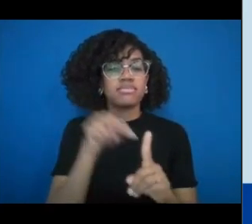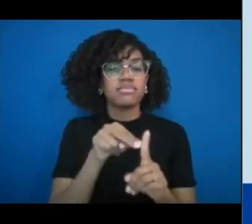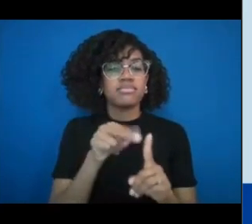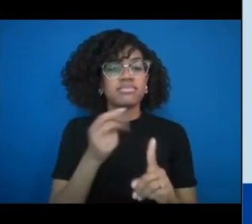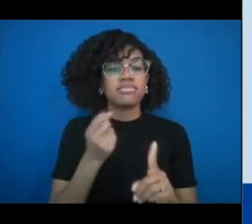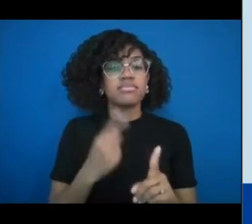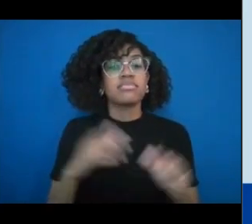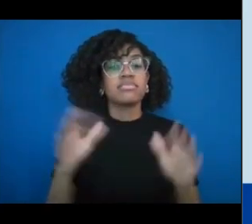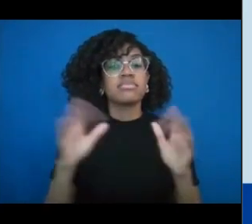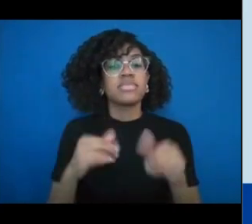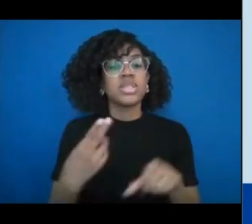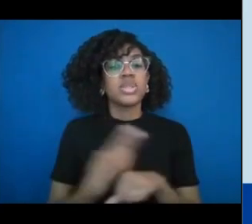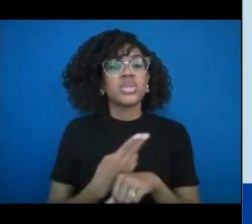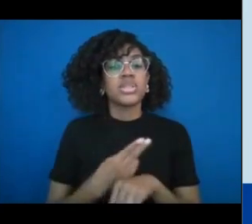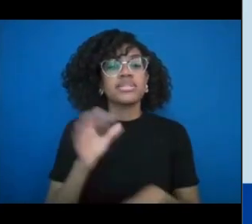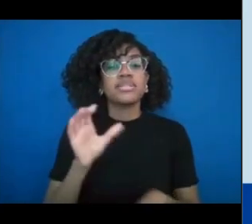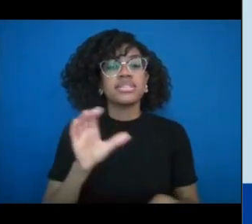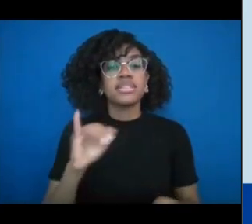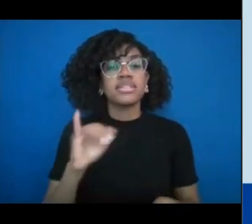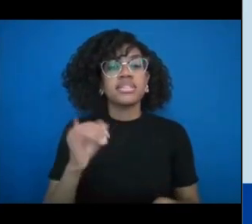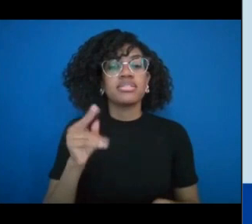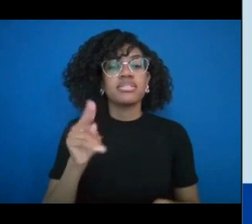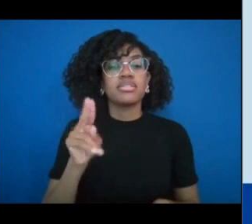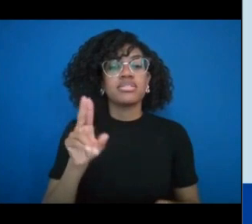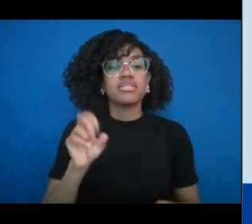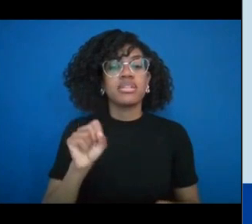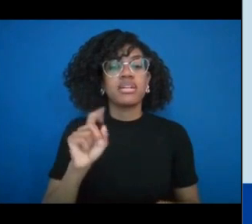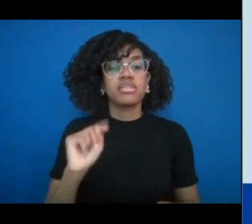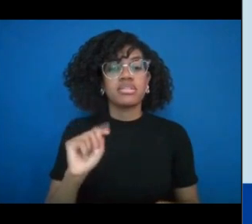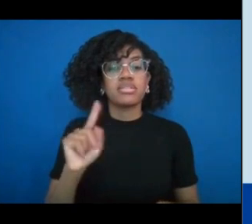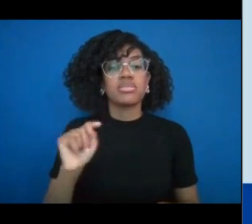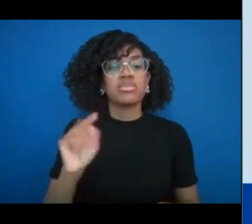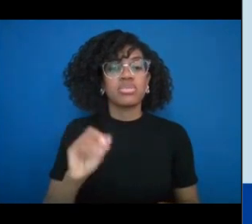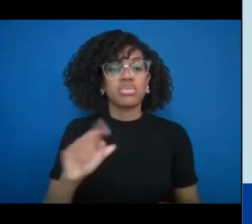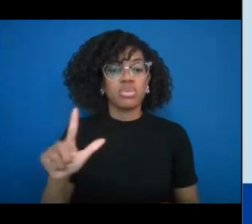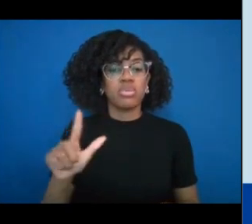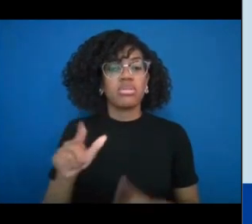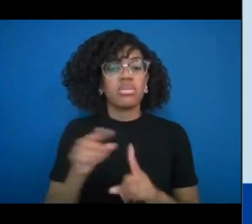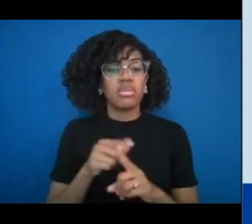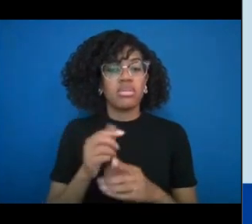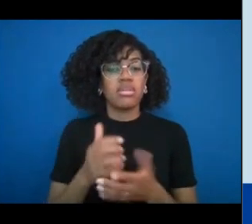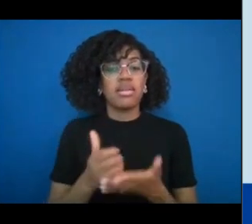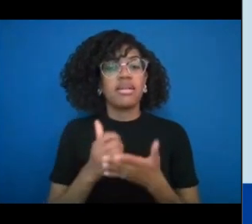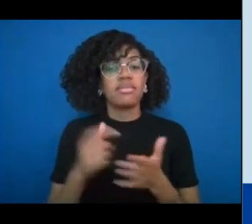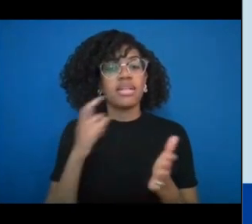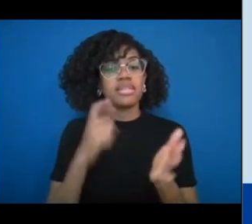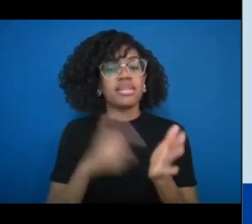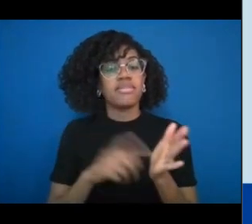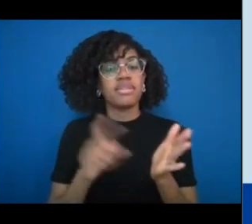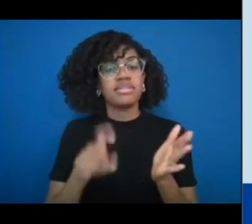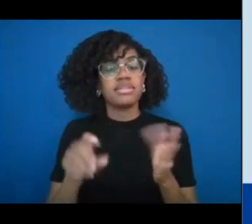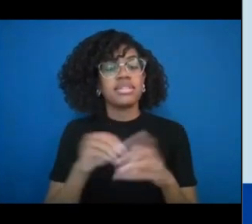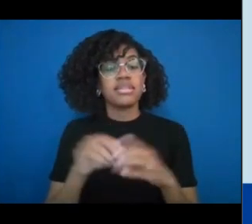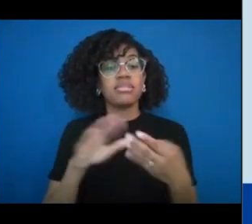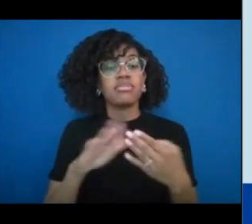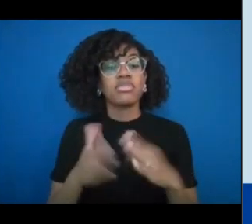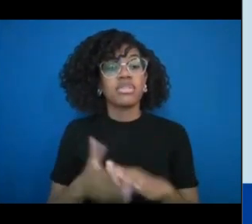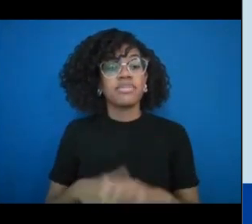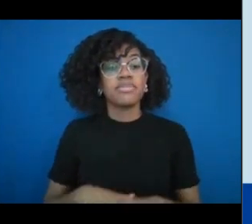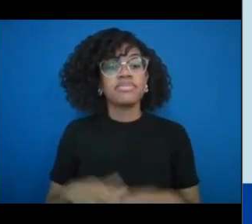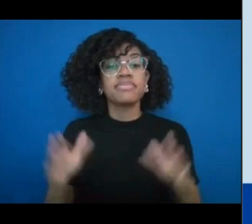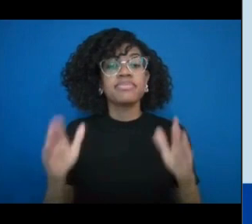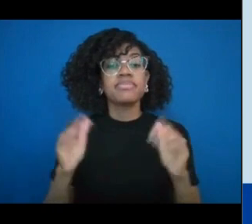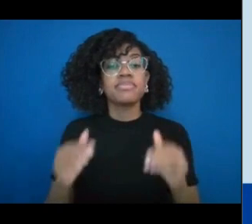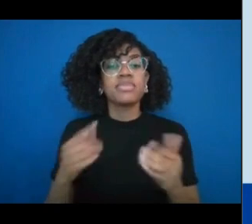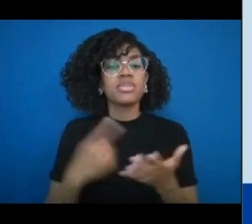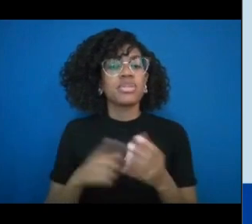the CGEST tool to identify the needs within those communities. Talk about the sectors